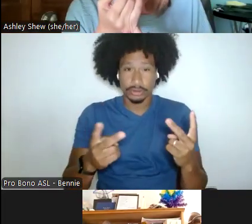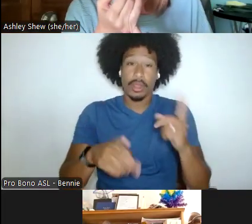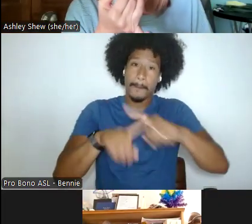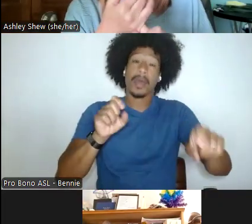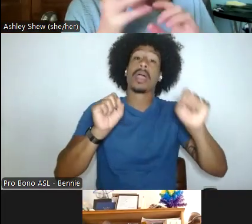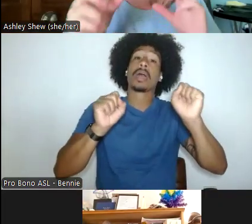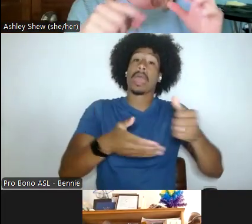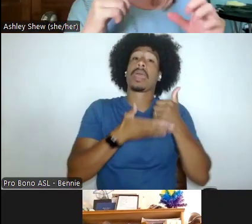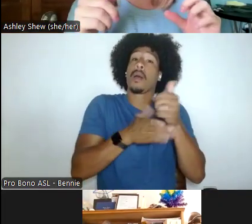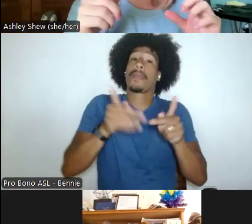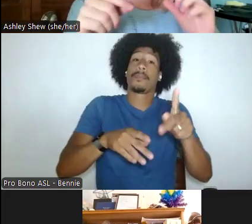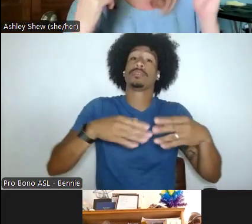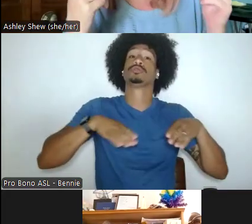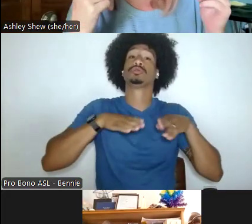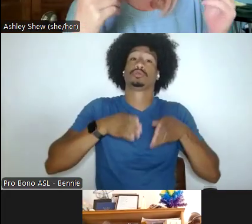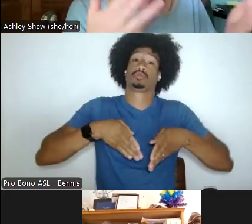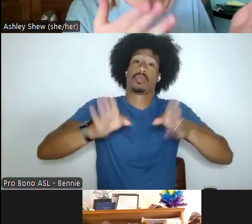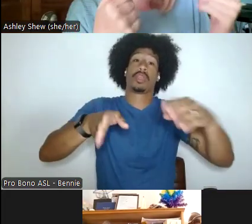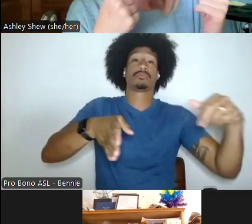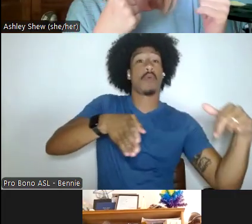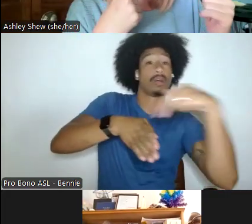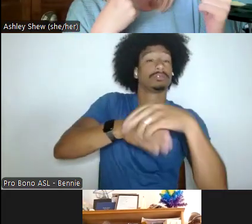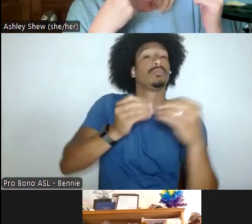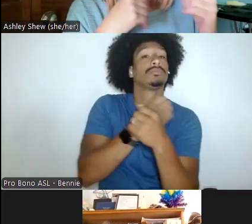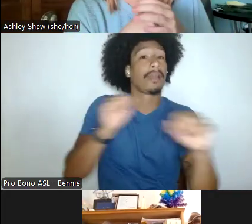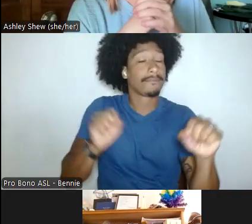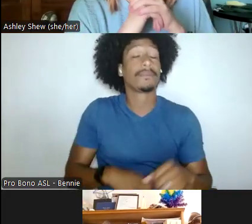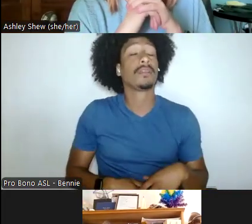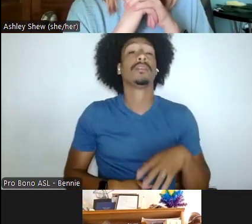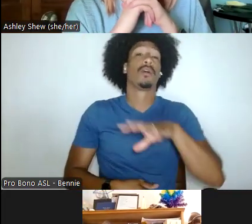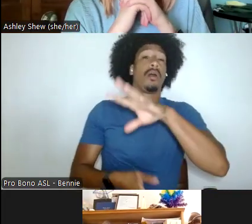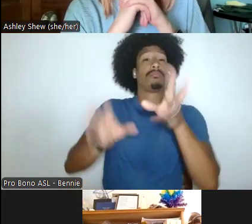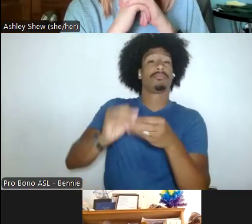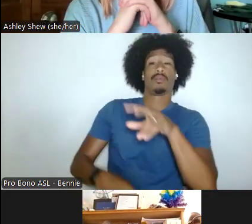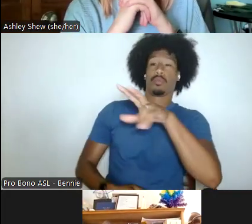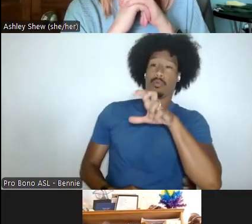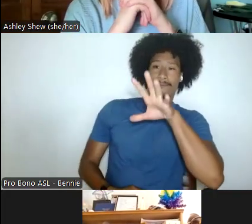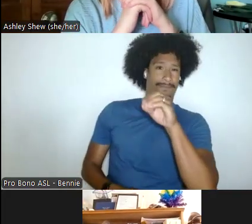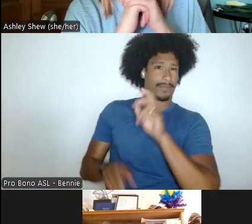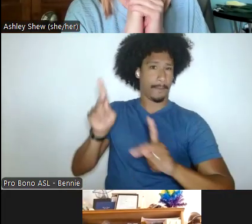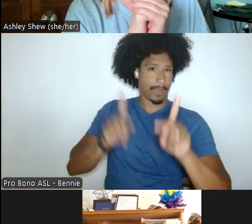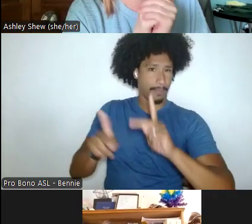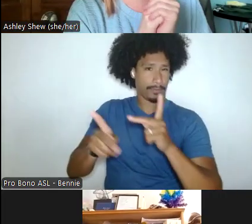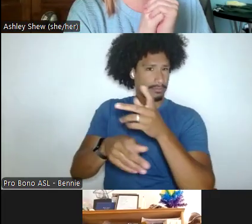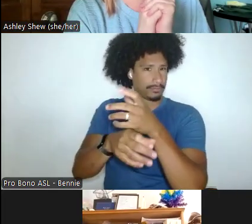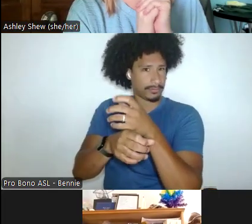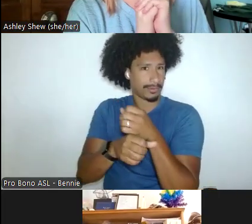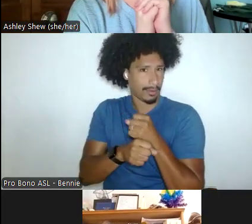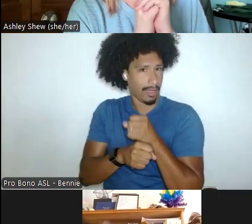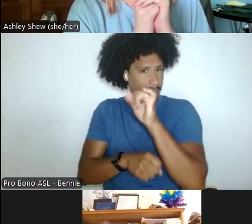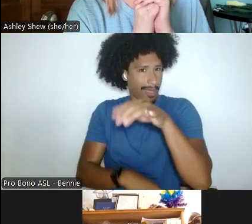street more safely. Right, so some people over 350 had gotten the Argus 2